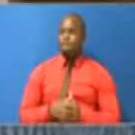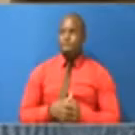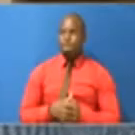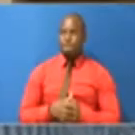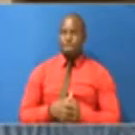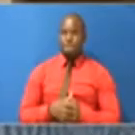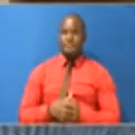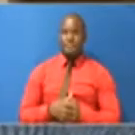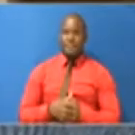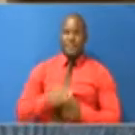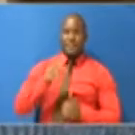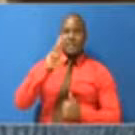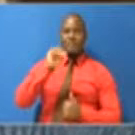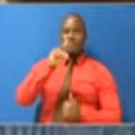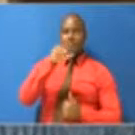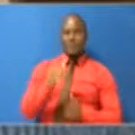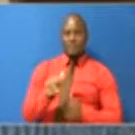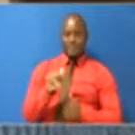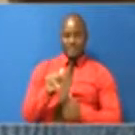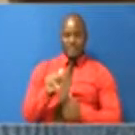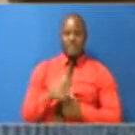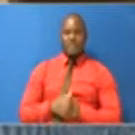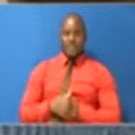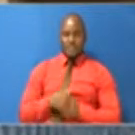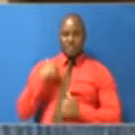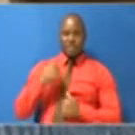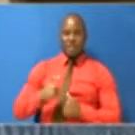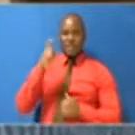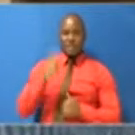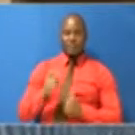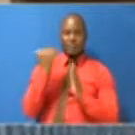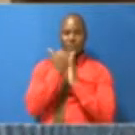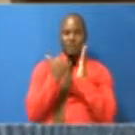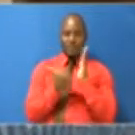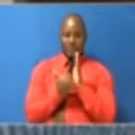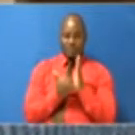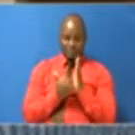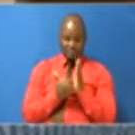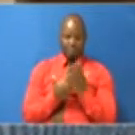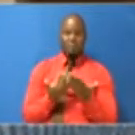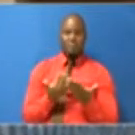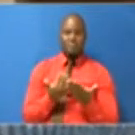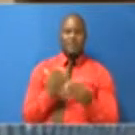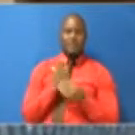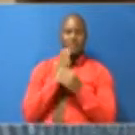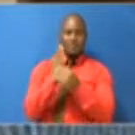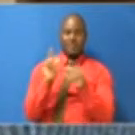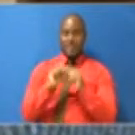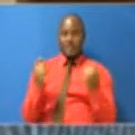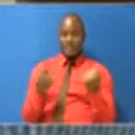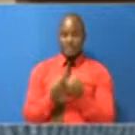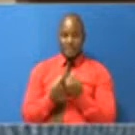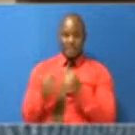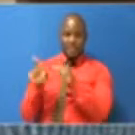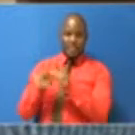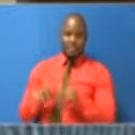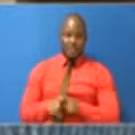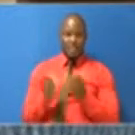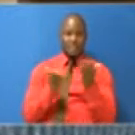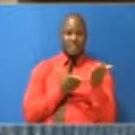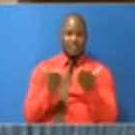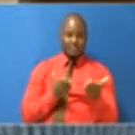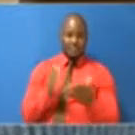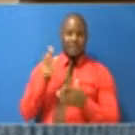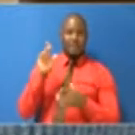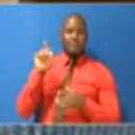my name is masi masila achola an executive program leader with the maxwell leadership team and also serving in